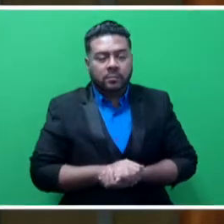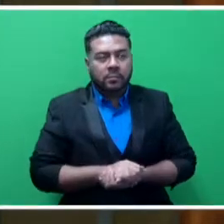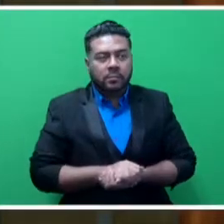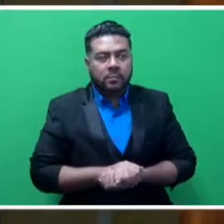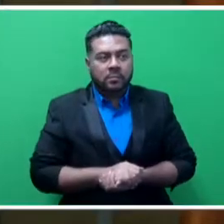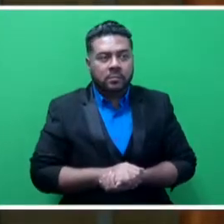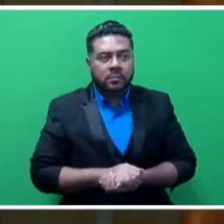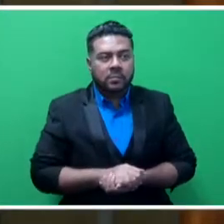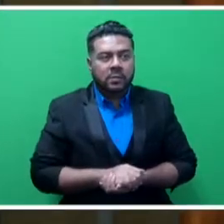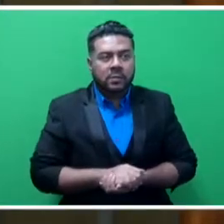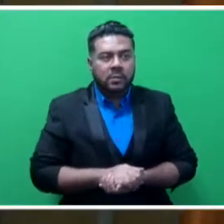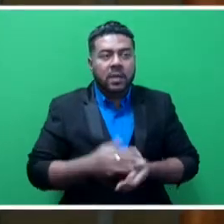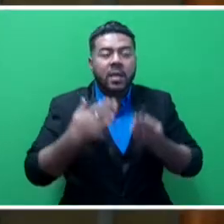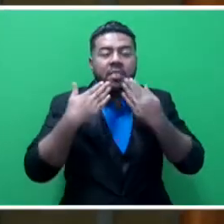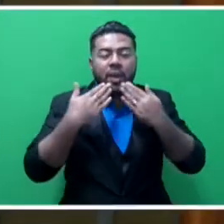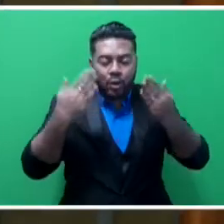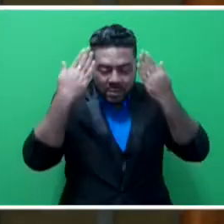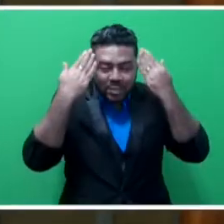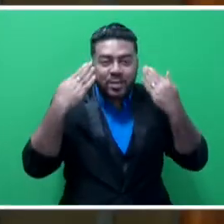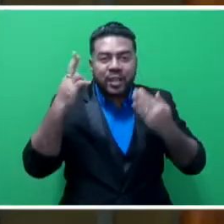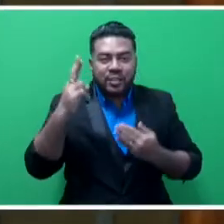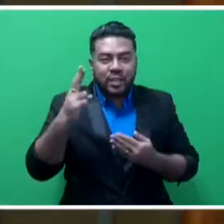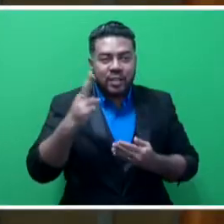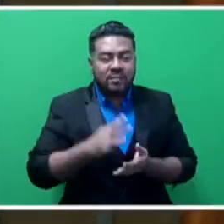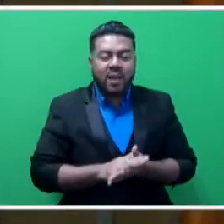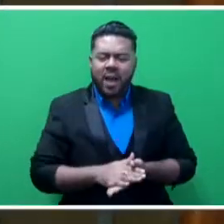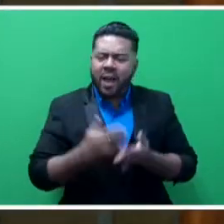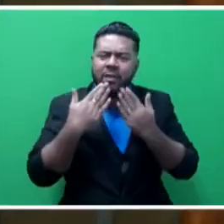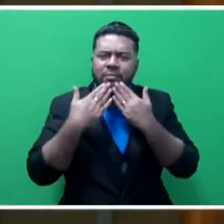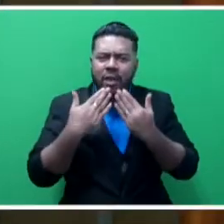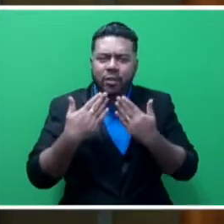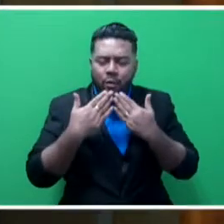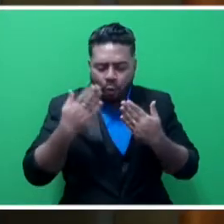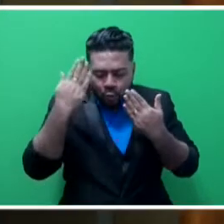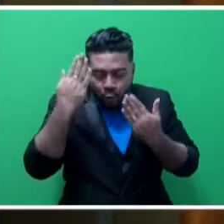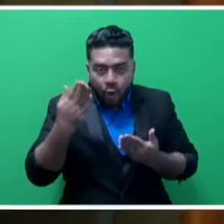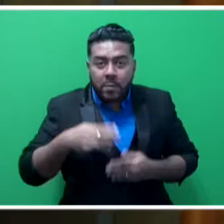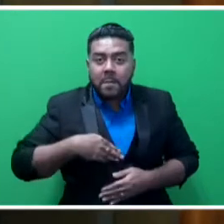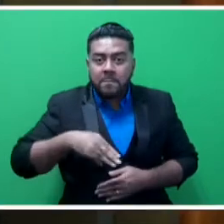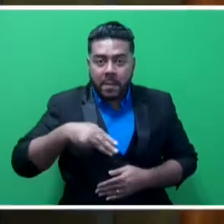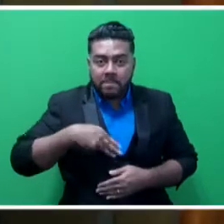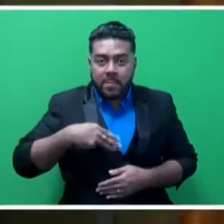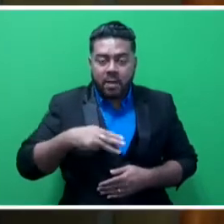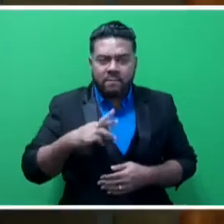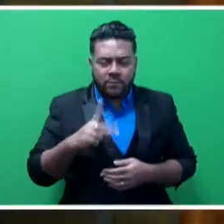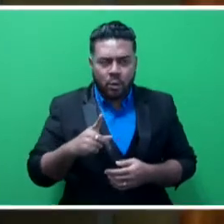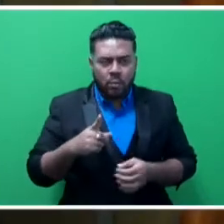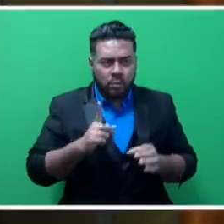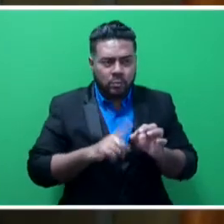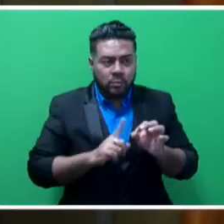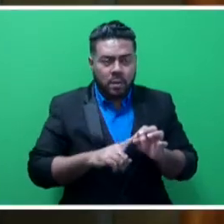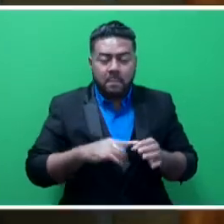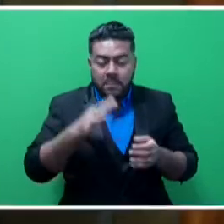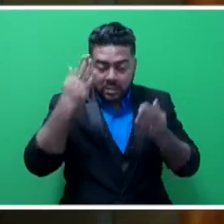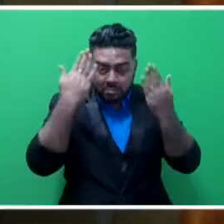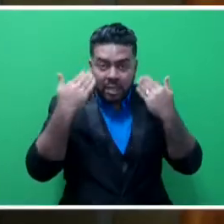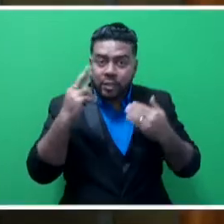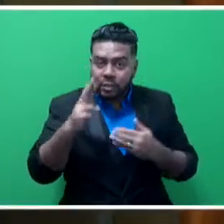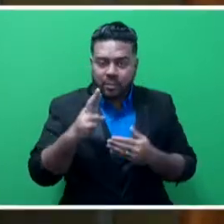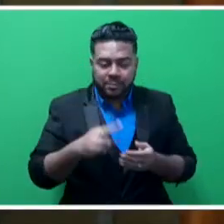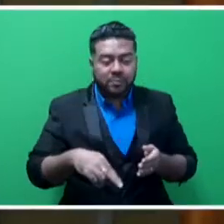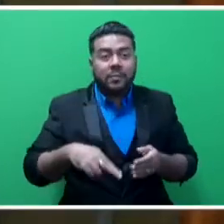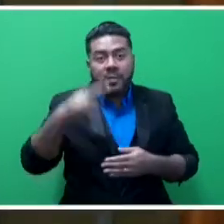Thank you, Mr. Speaker, and I thank the Honourable Member as well. Mr. Speaker, the